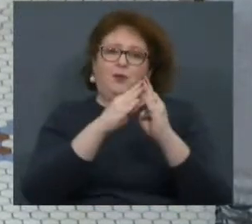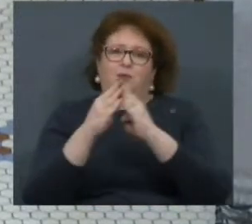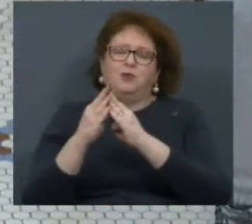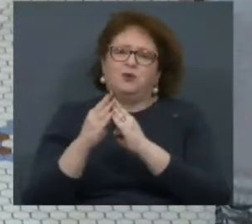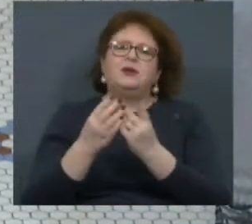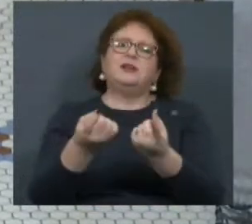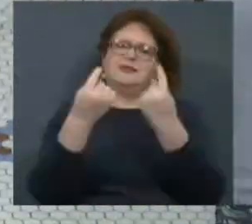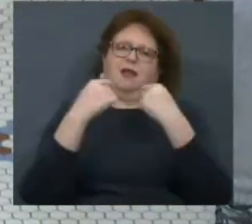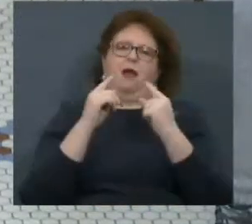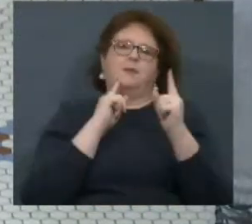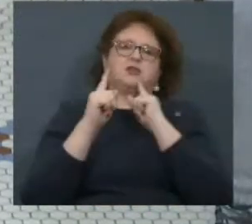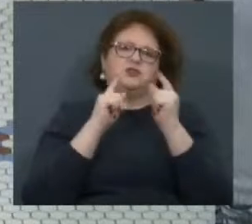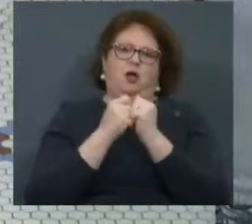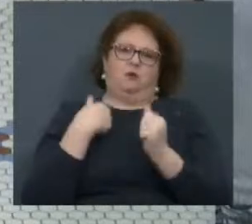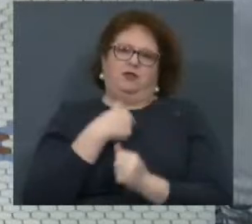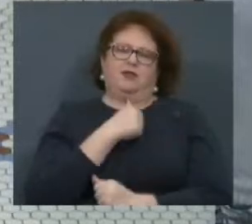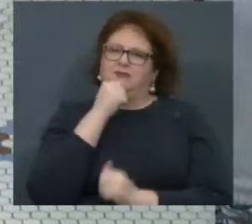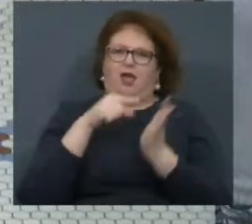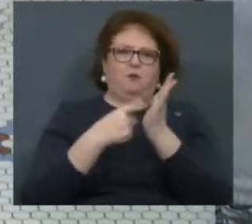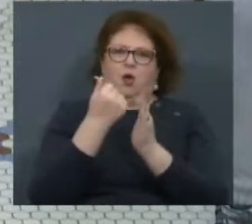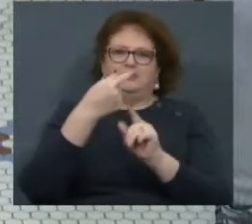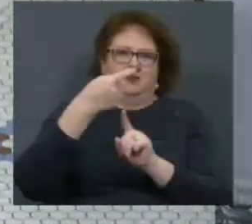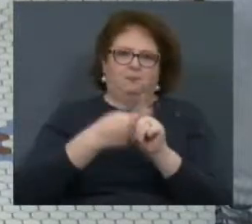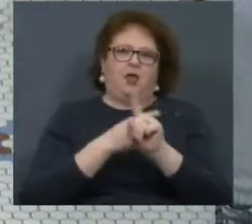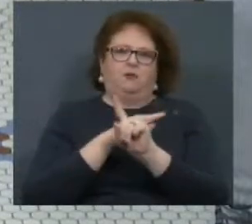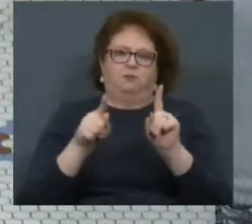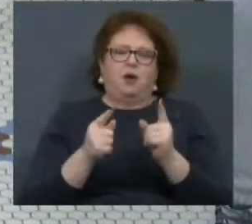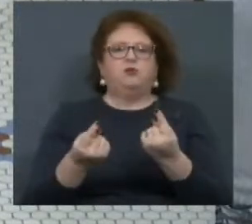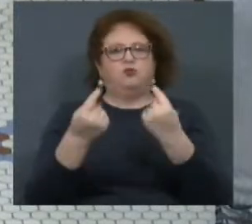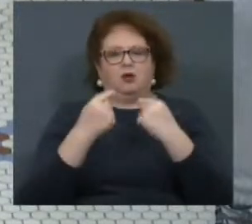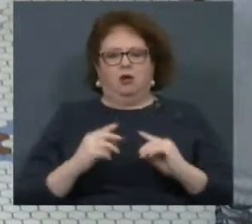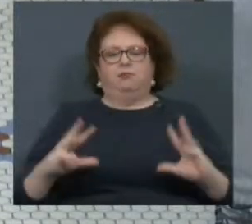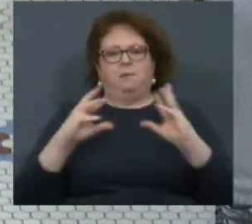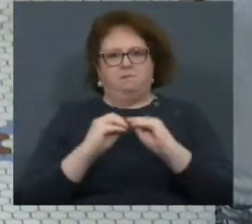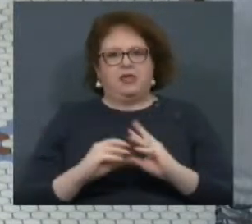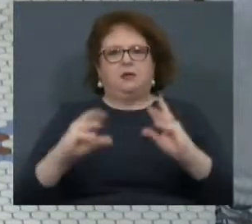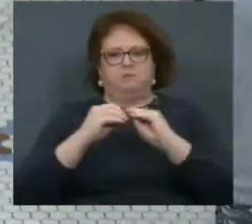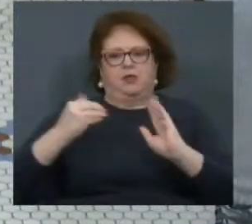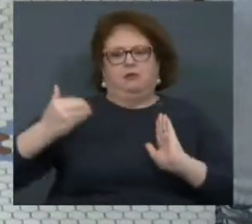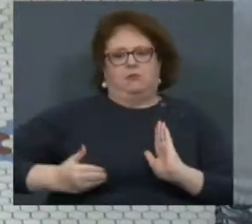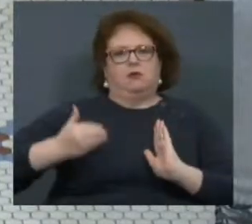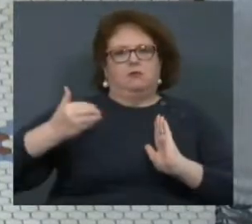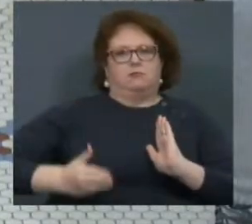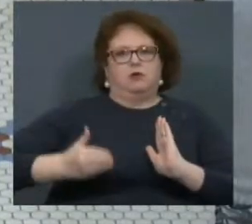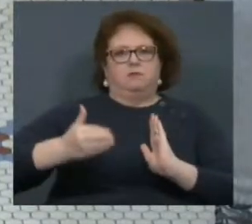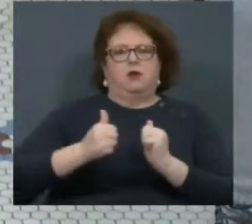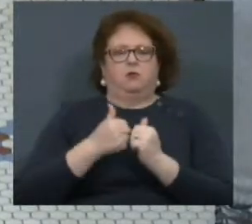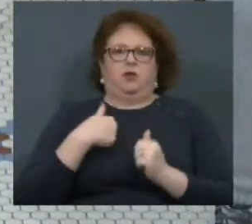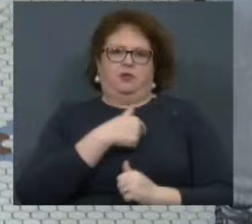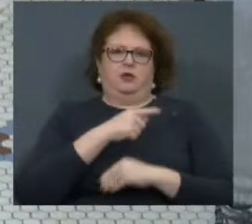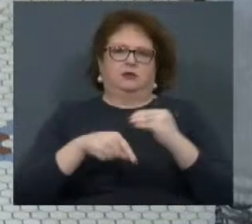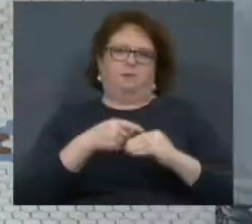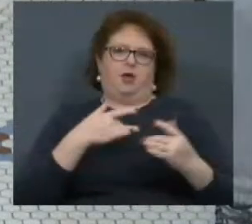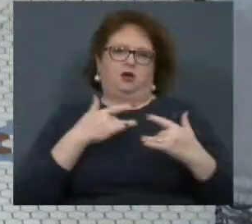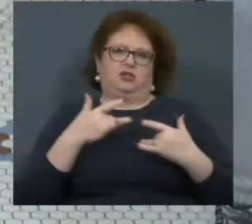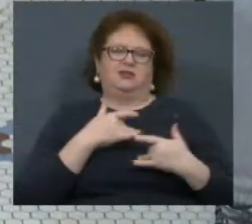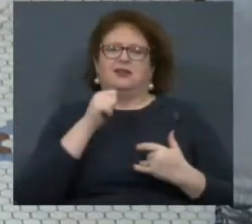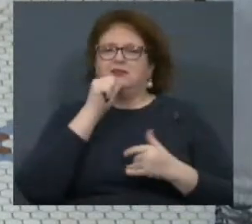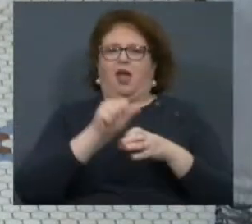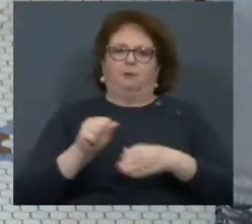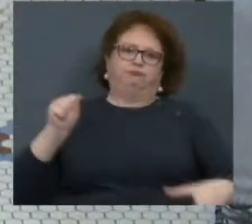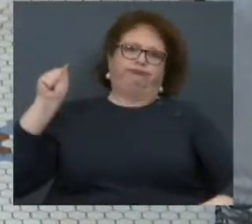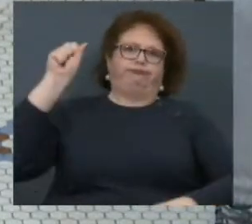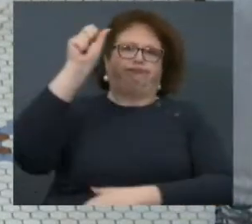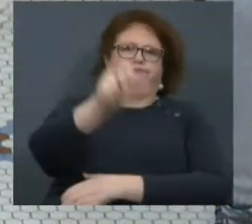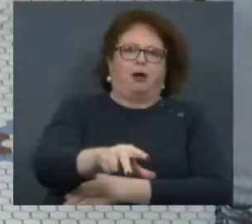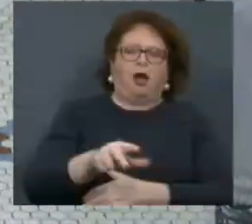us, and not just once a month, but to actually meet with us as well about what our actual concerns are, and not just jumping the gun and